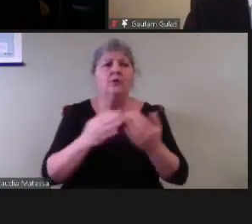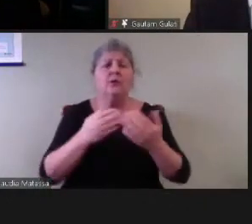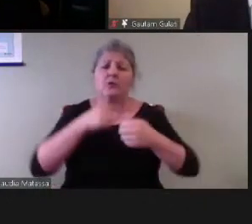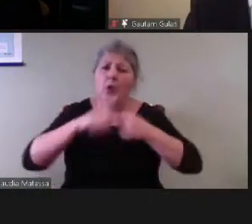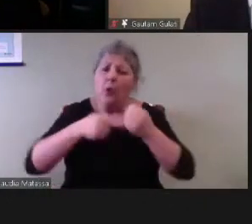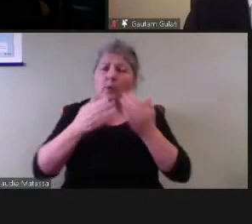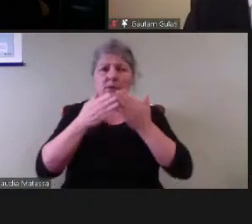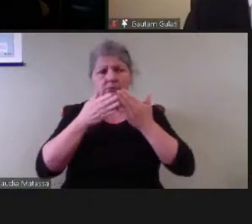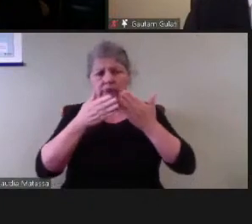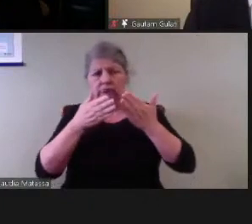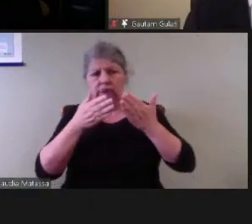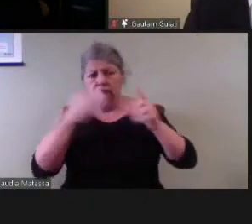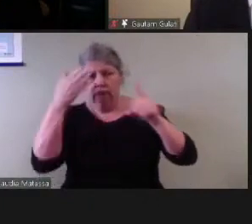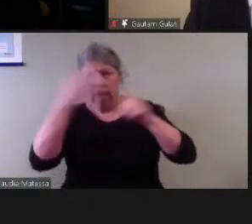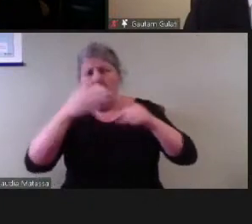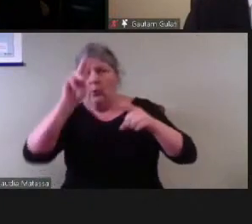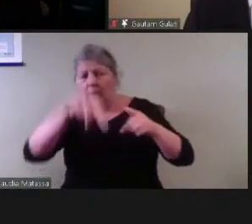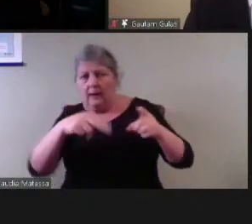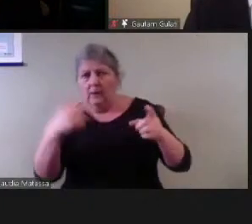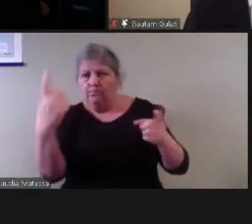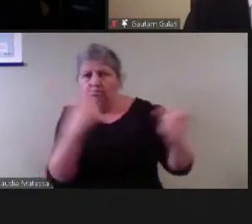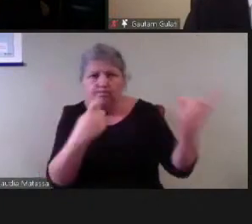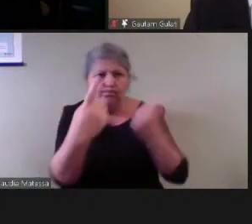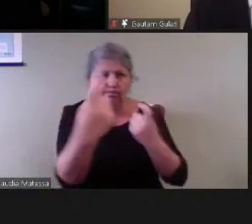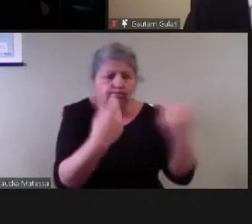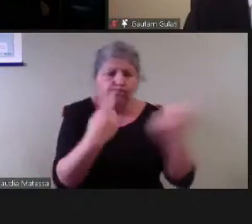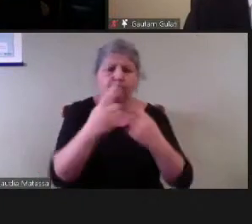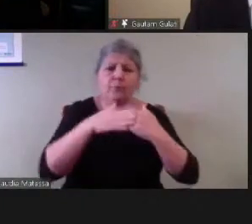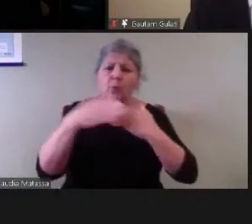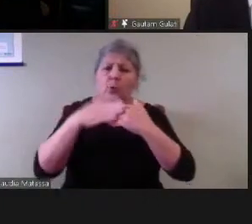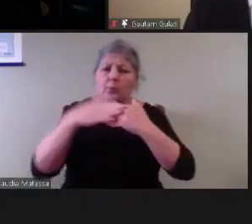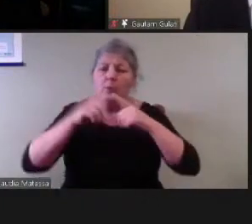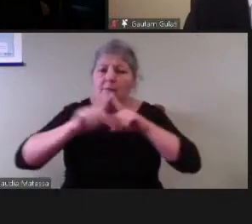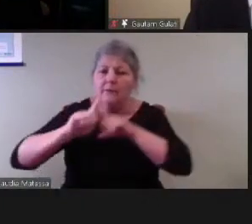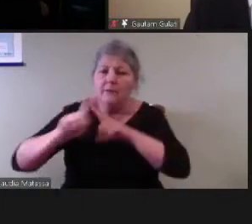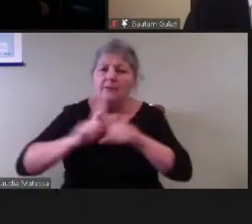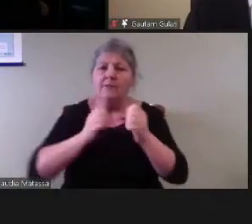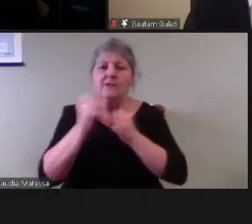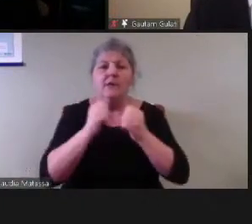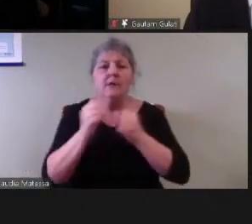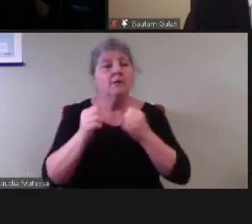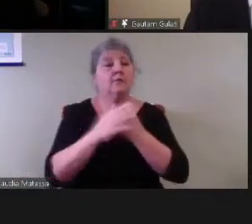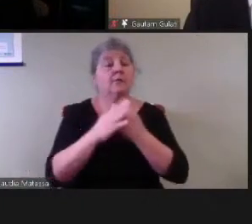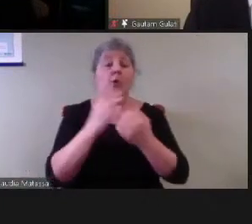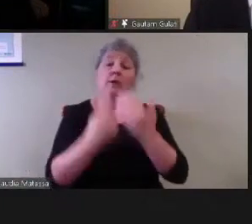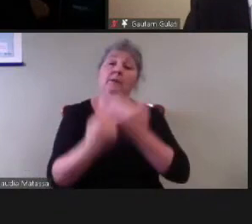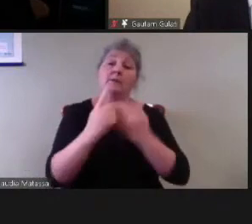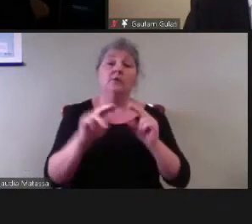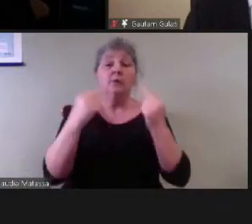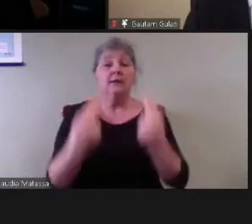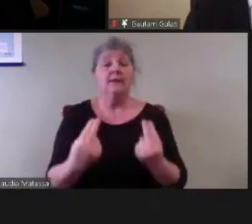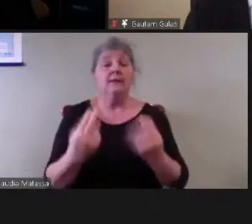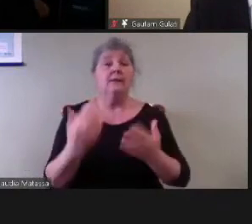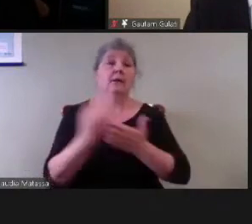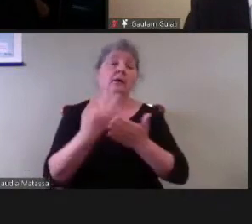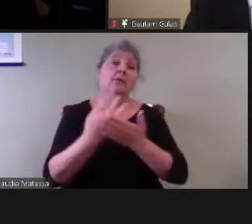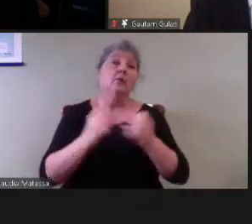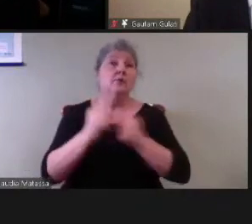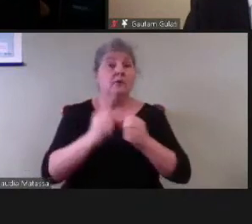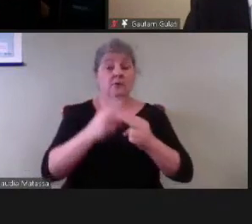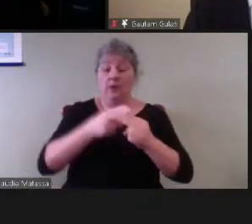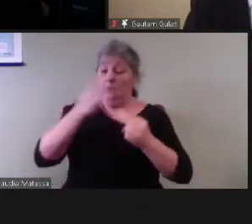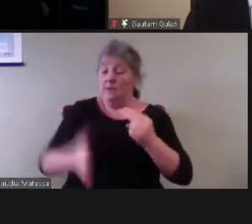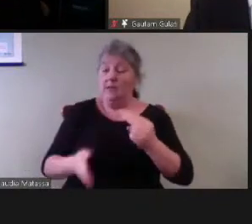doing more in terms of bringing together services to provide what an individual needs, often that those services might be outside of the